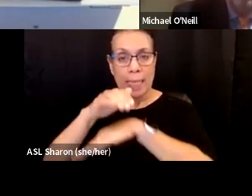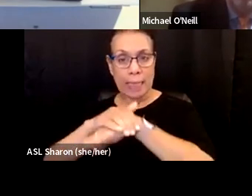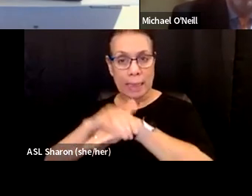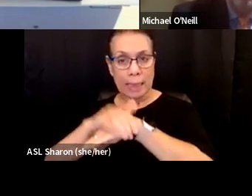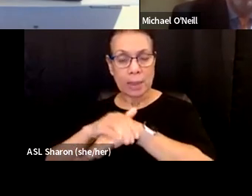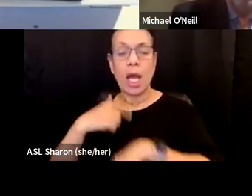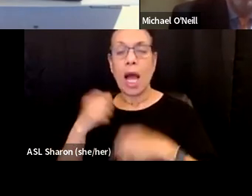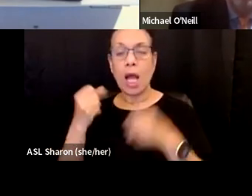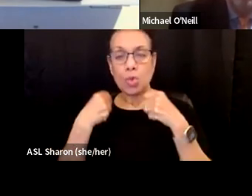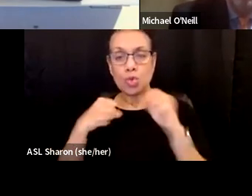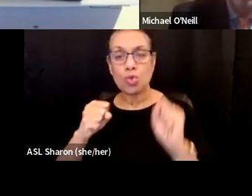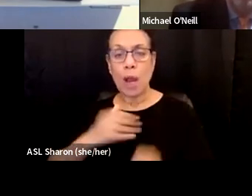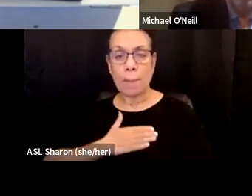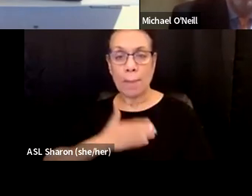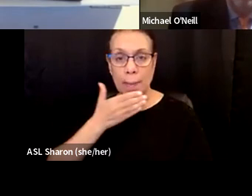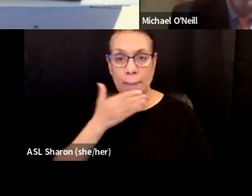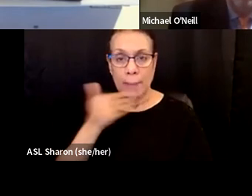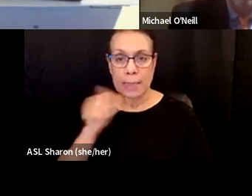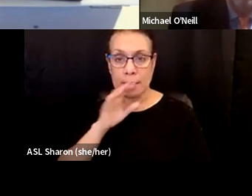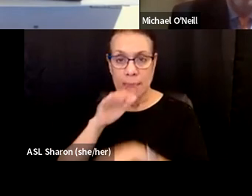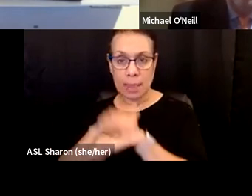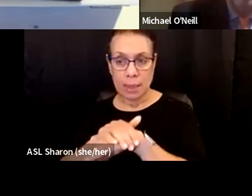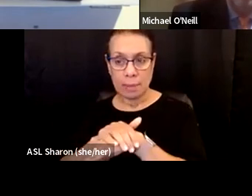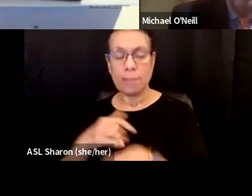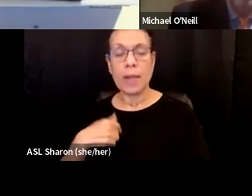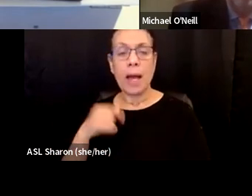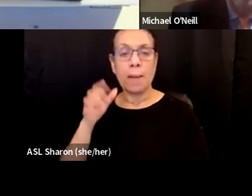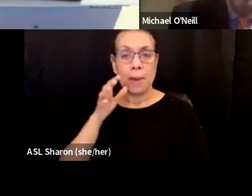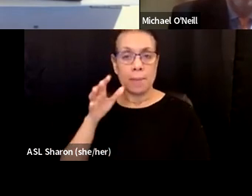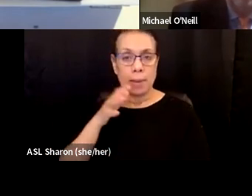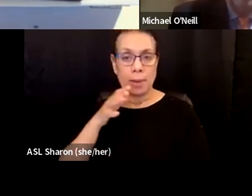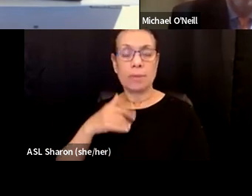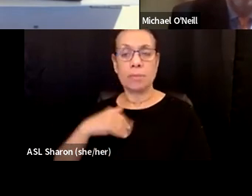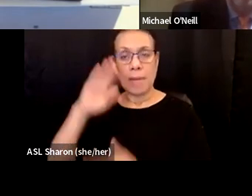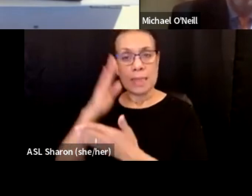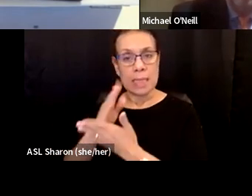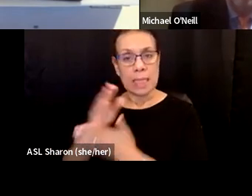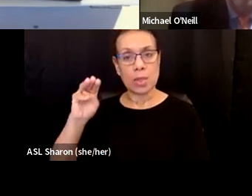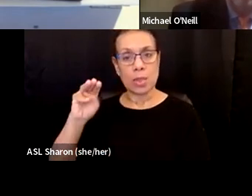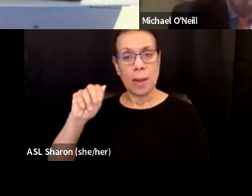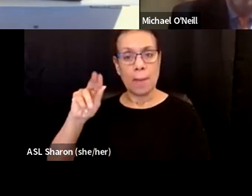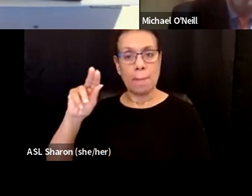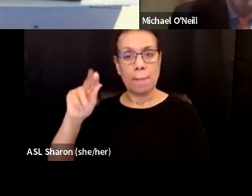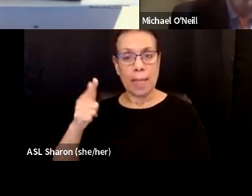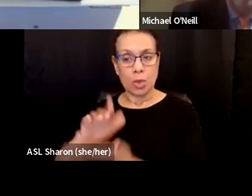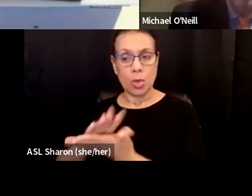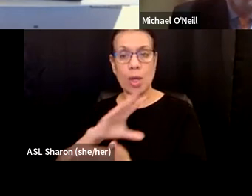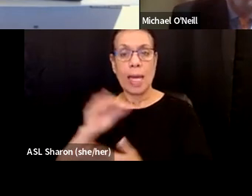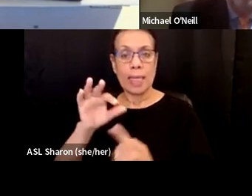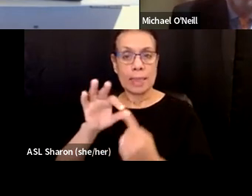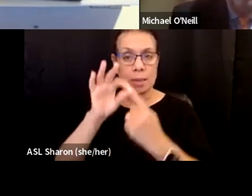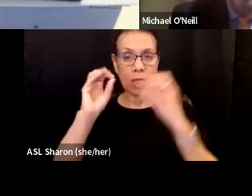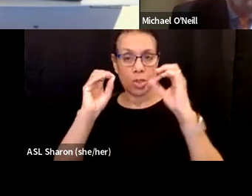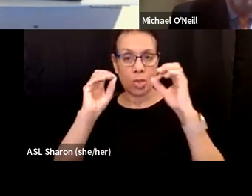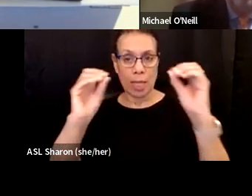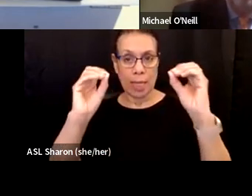best to deliver my message i'm a mother of a man in fifth grader and a special education teacher my